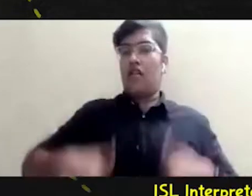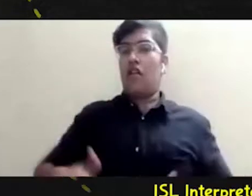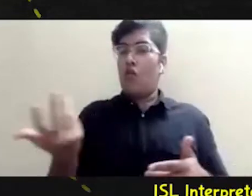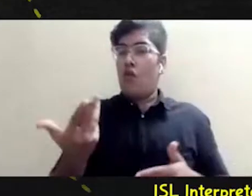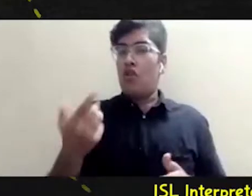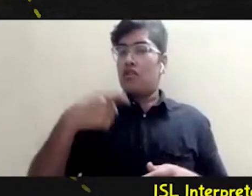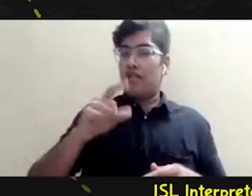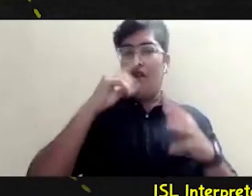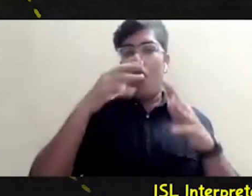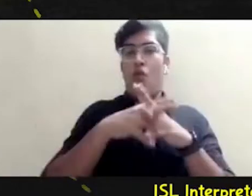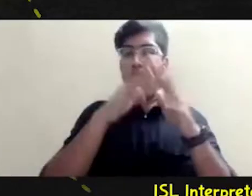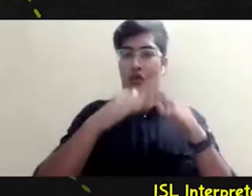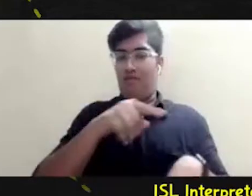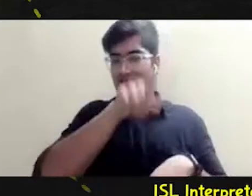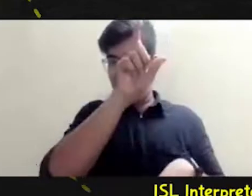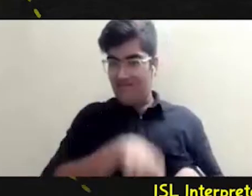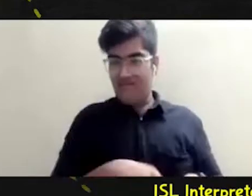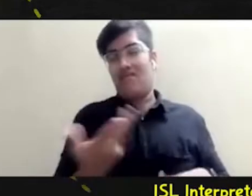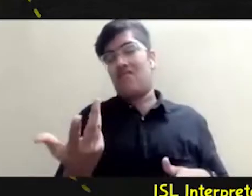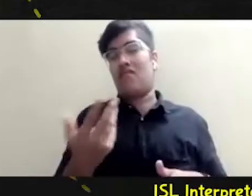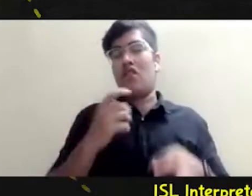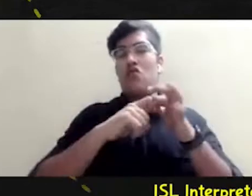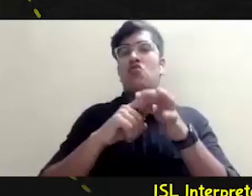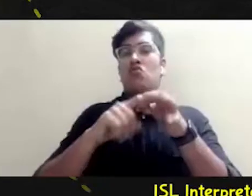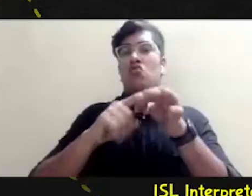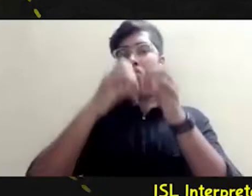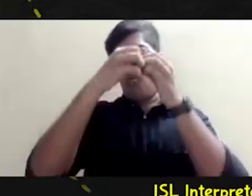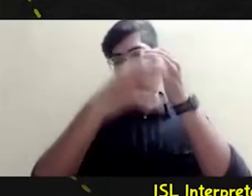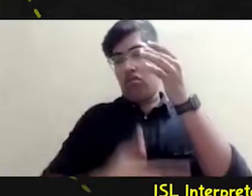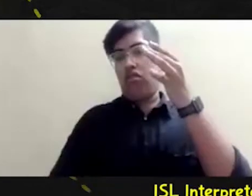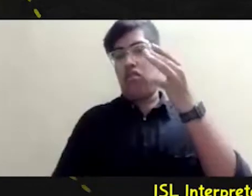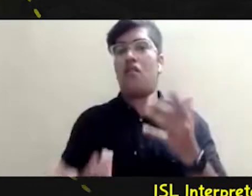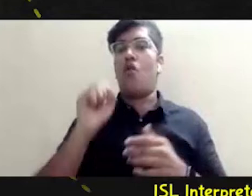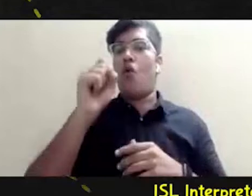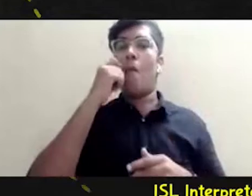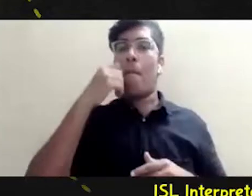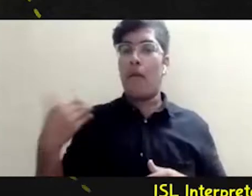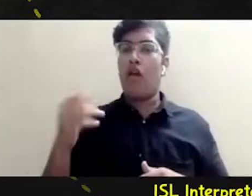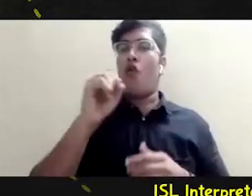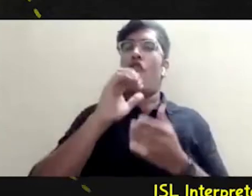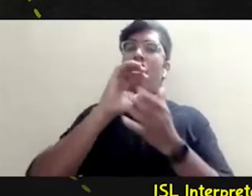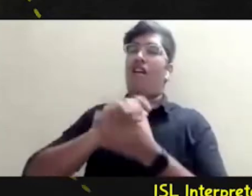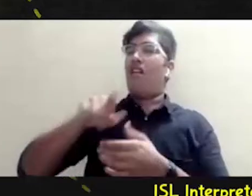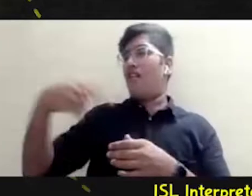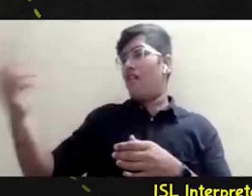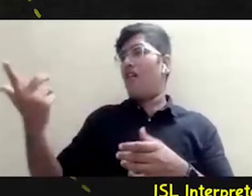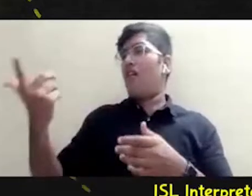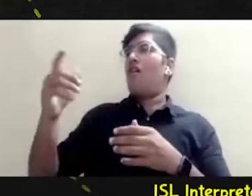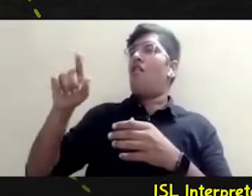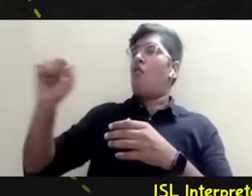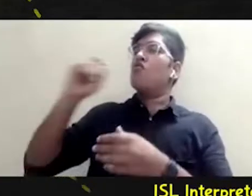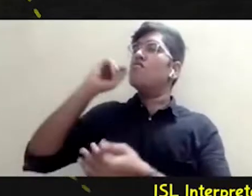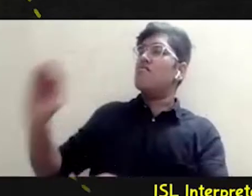often even for those who are assigned male at birth. So now your brother, his colleague, the colleague's neighbor, the